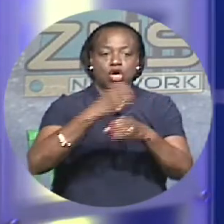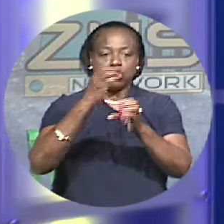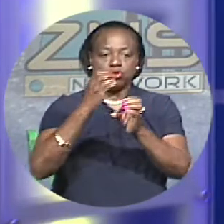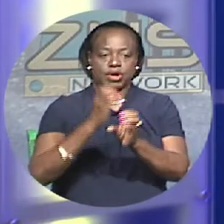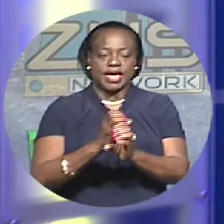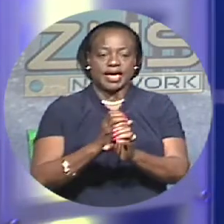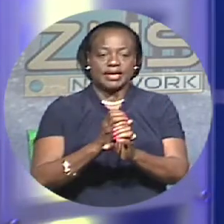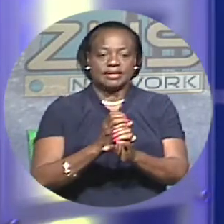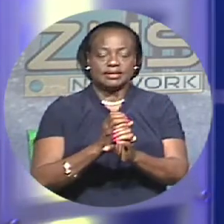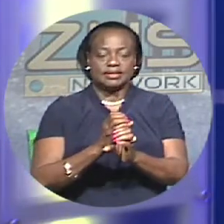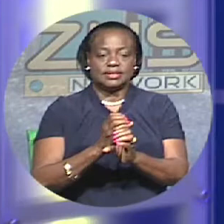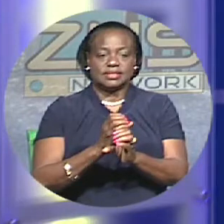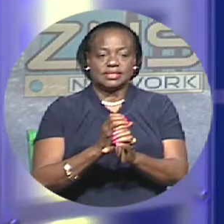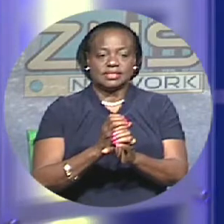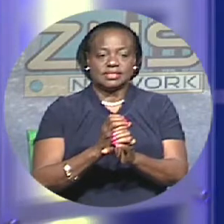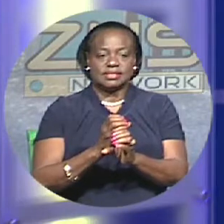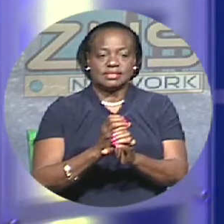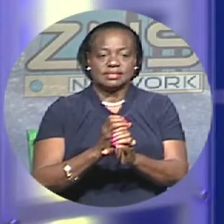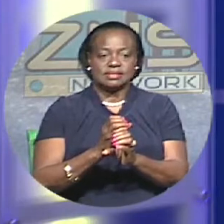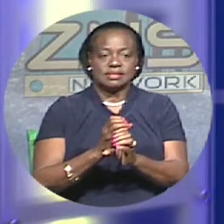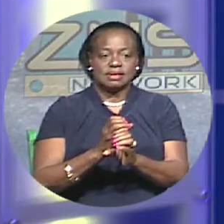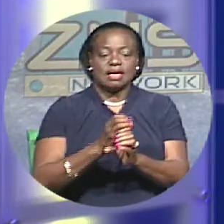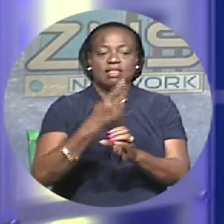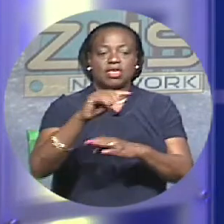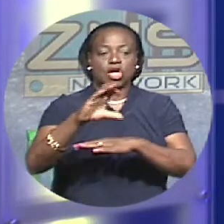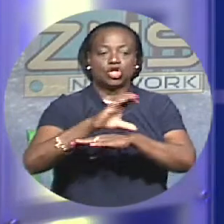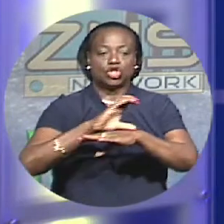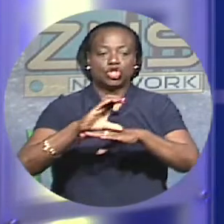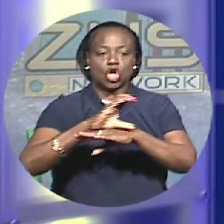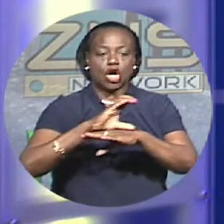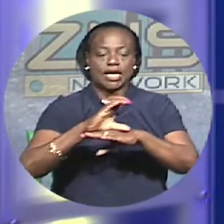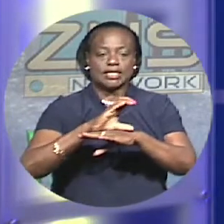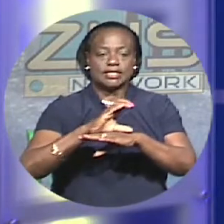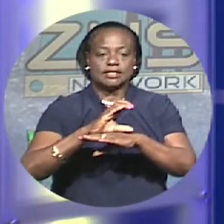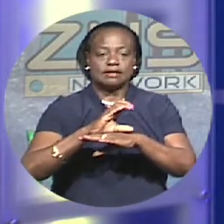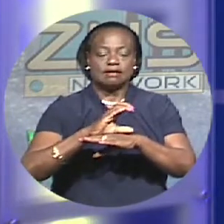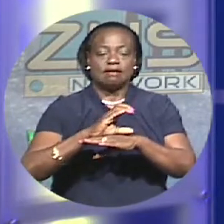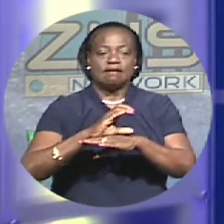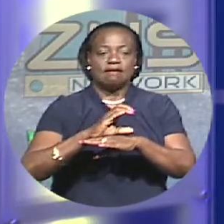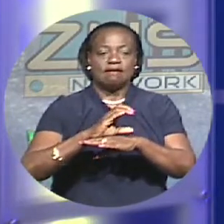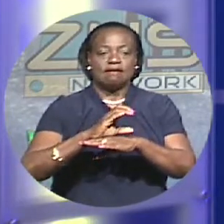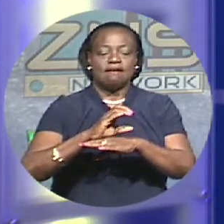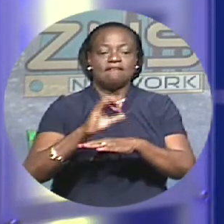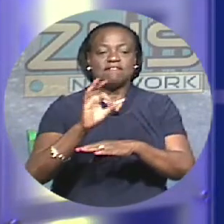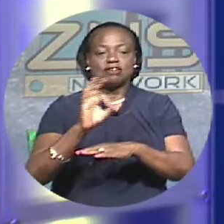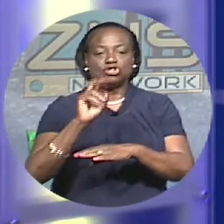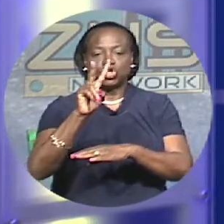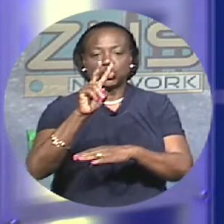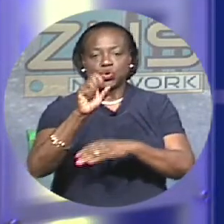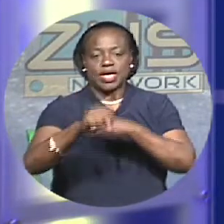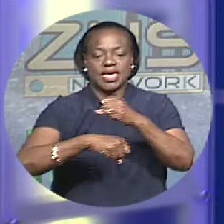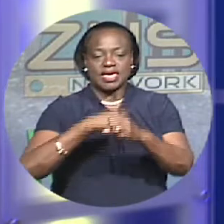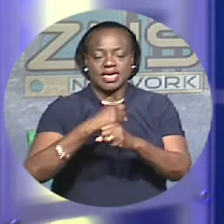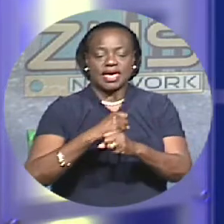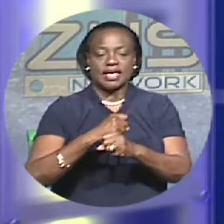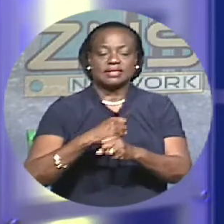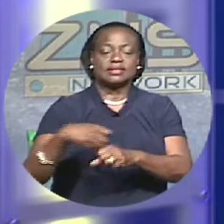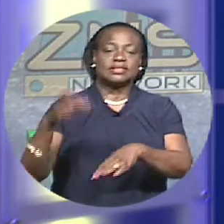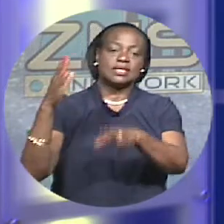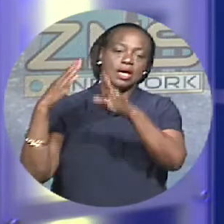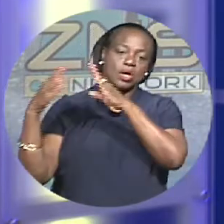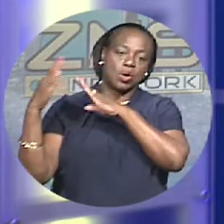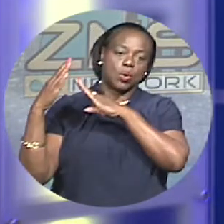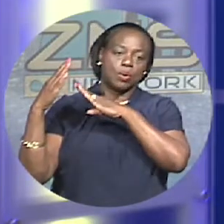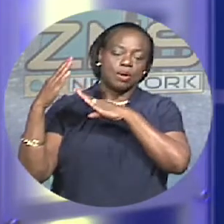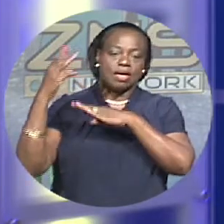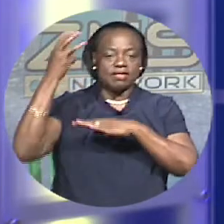have been pumped into the project. Since opening up the chocolate factory just over 2 years ago, the mastermind behind the Heritage Festival says it's already